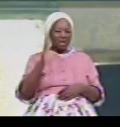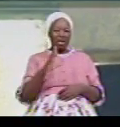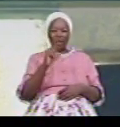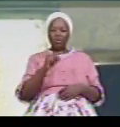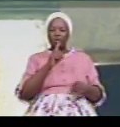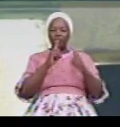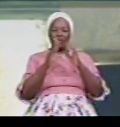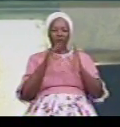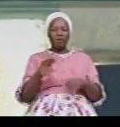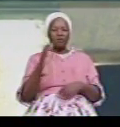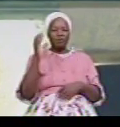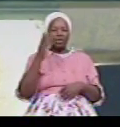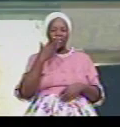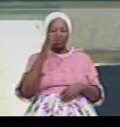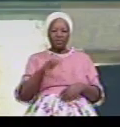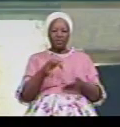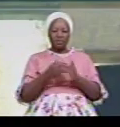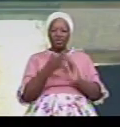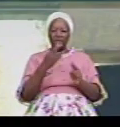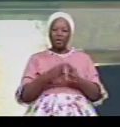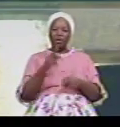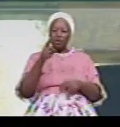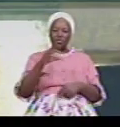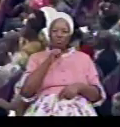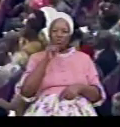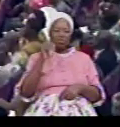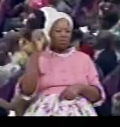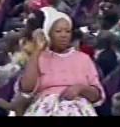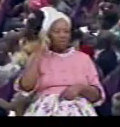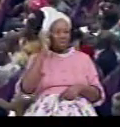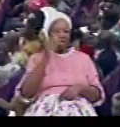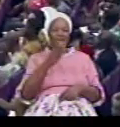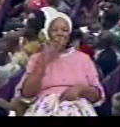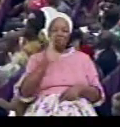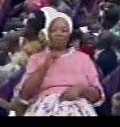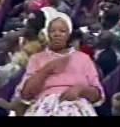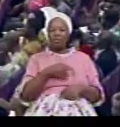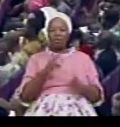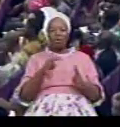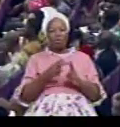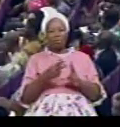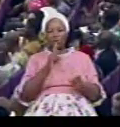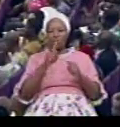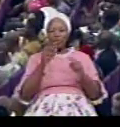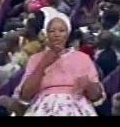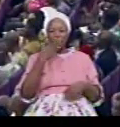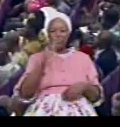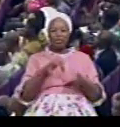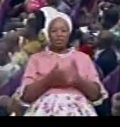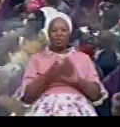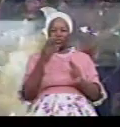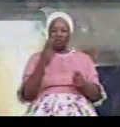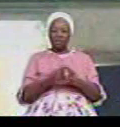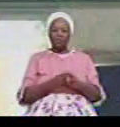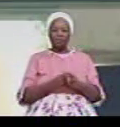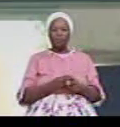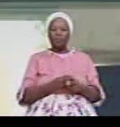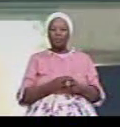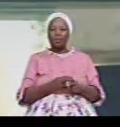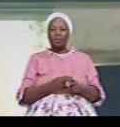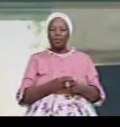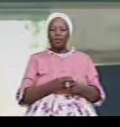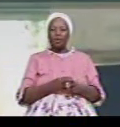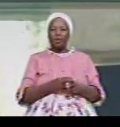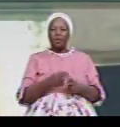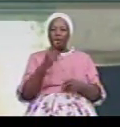evil. You will not hear evil. You know, so what's somebody going to say? Is going to